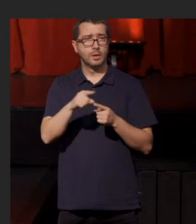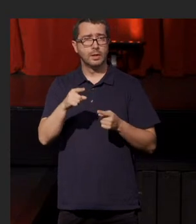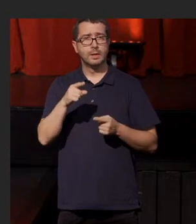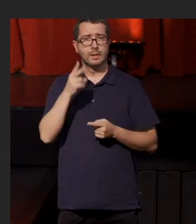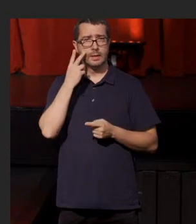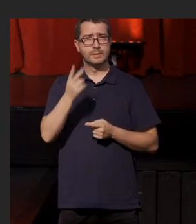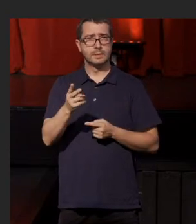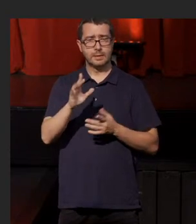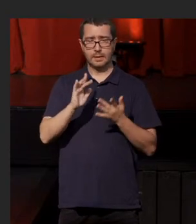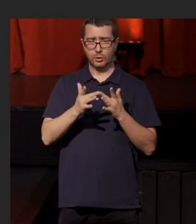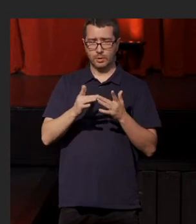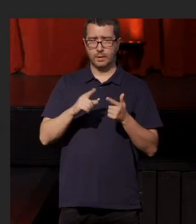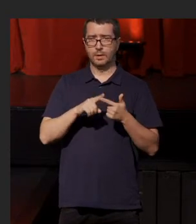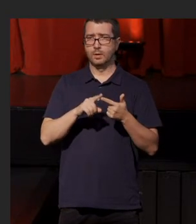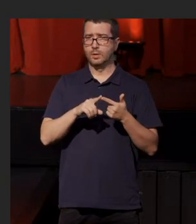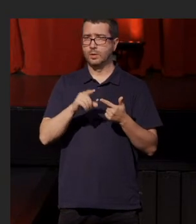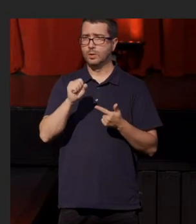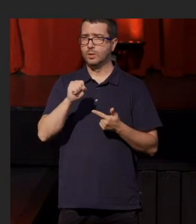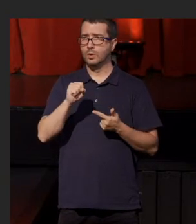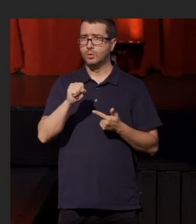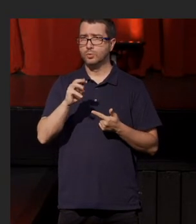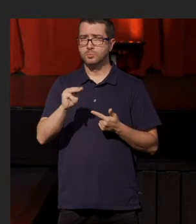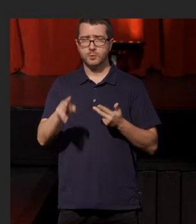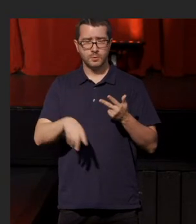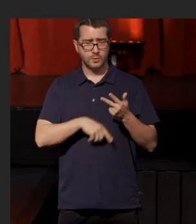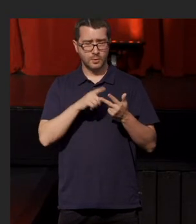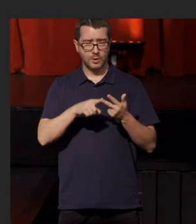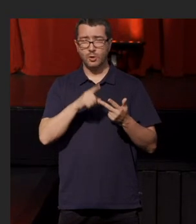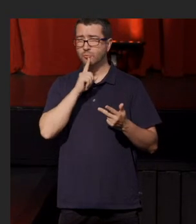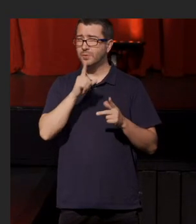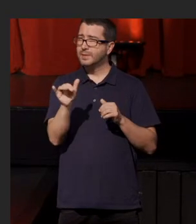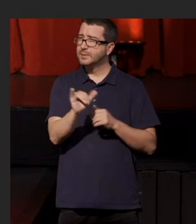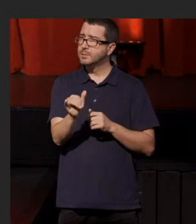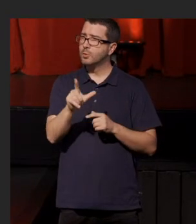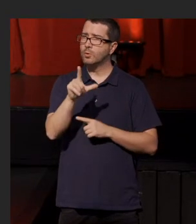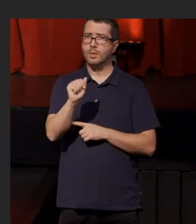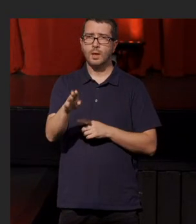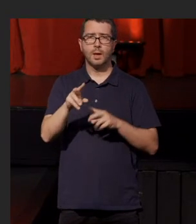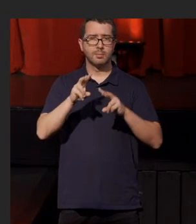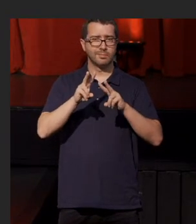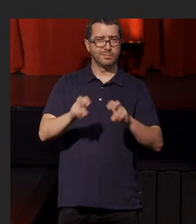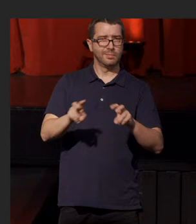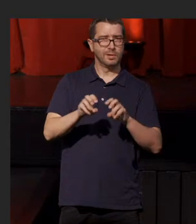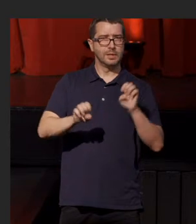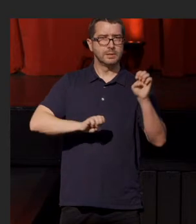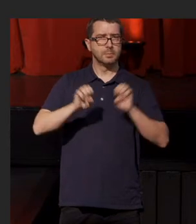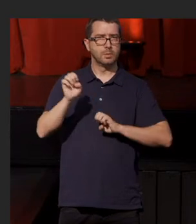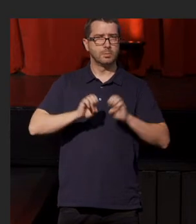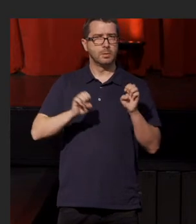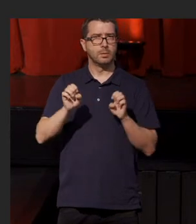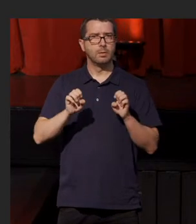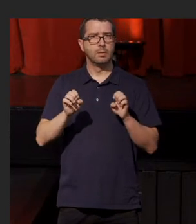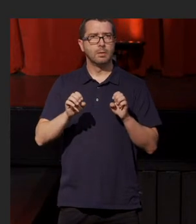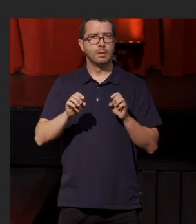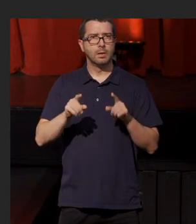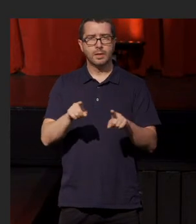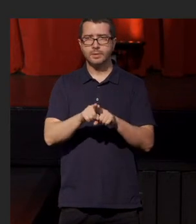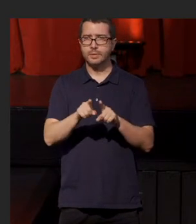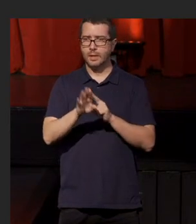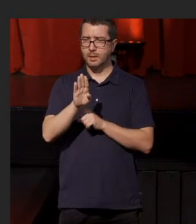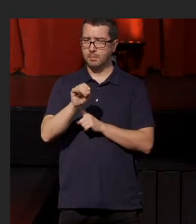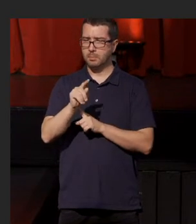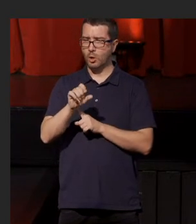the internet as a kind of laboratory. And so they're experimenting. In the early days, things like bots,